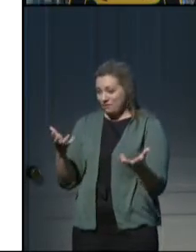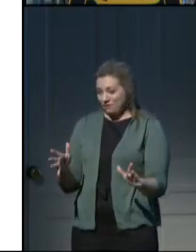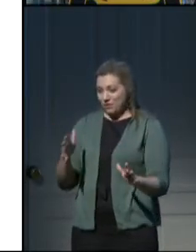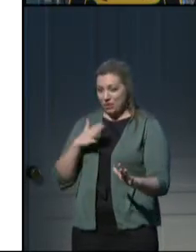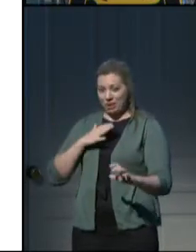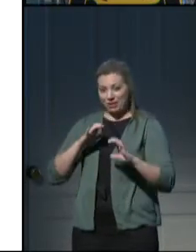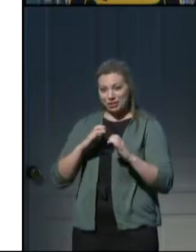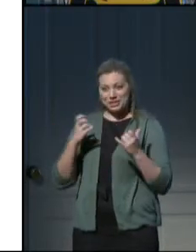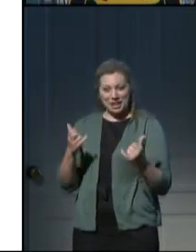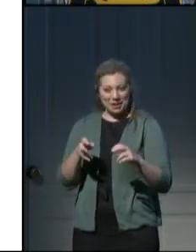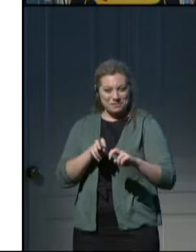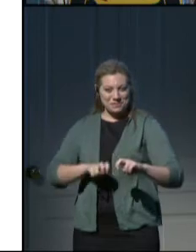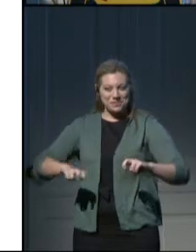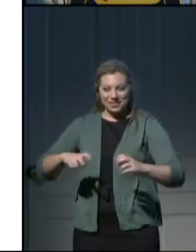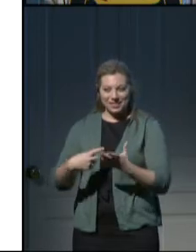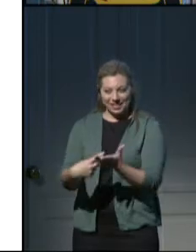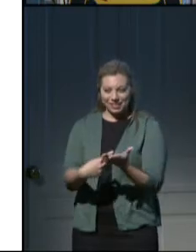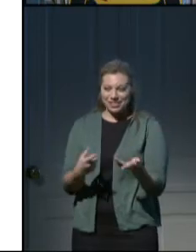conversations begin.